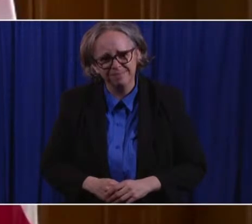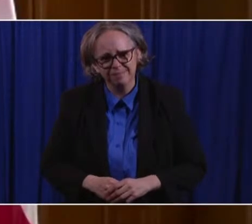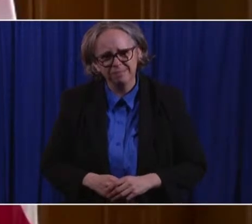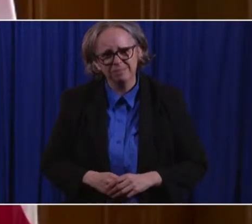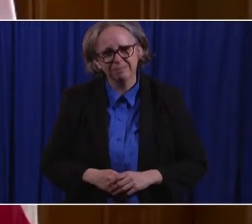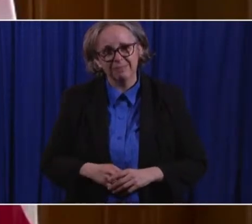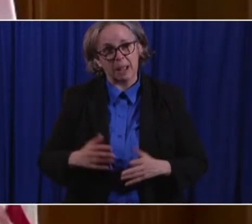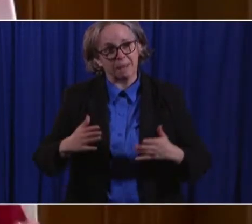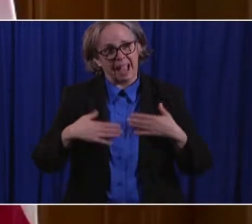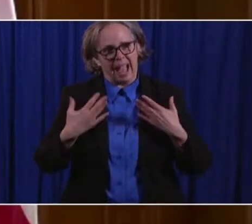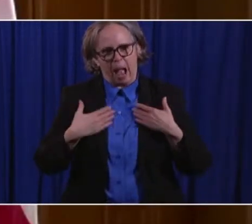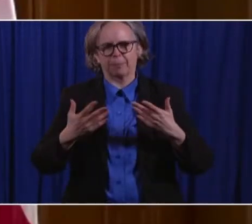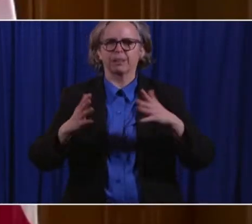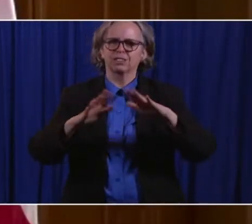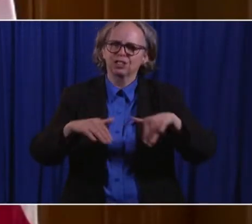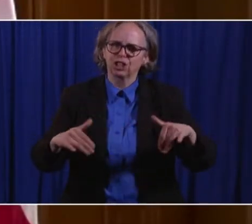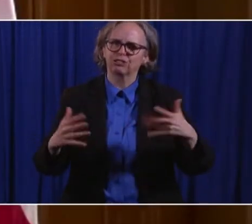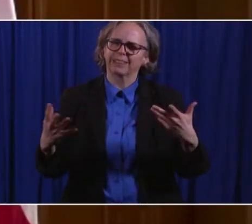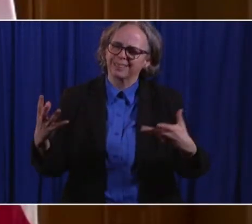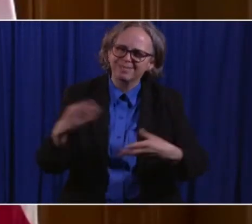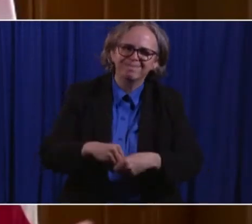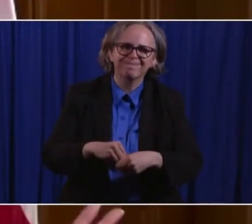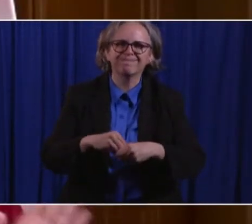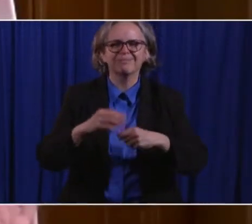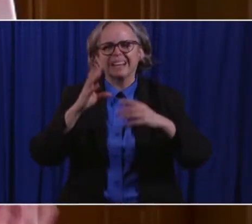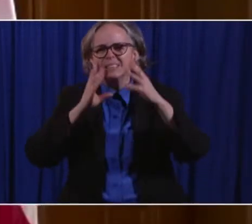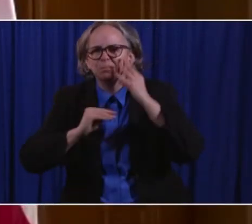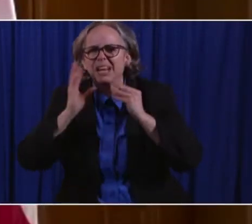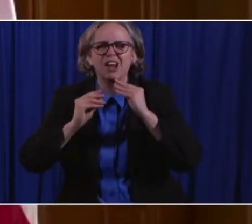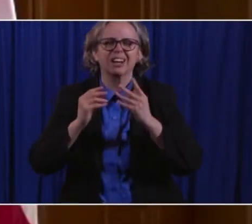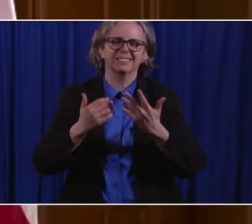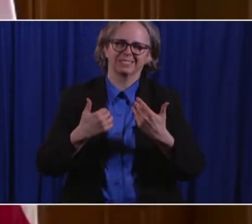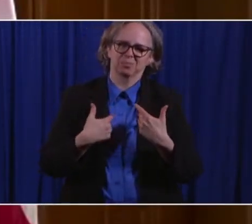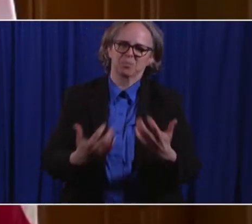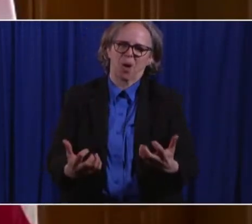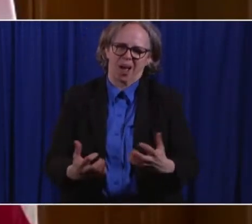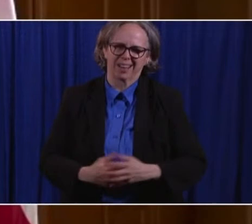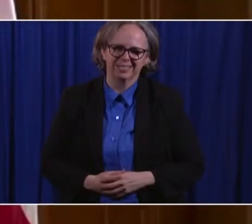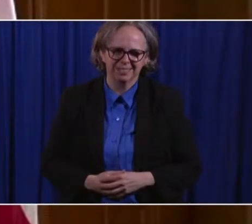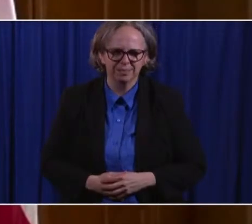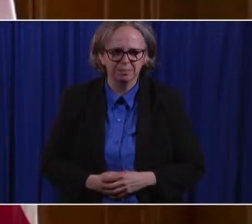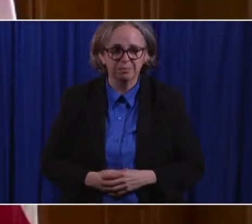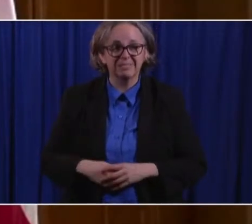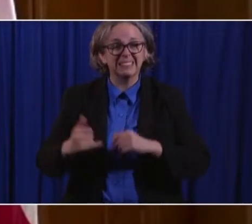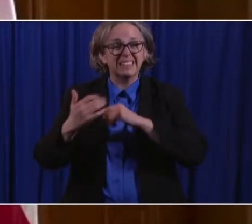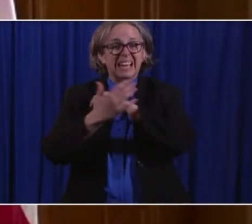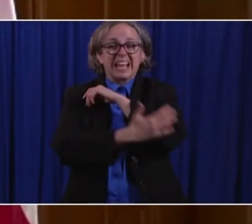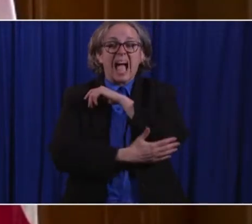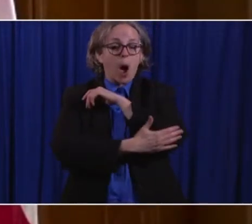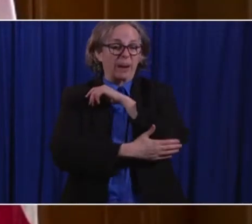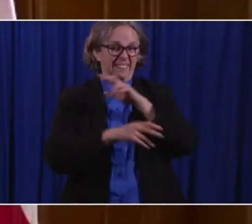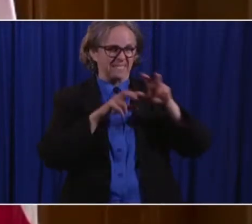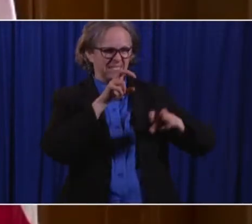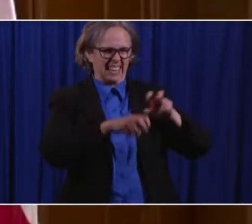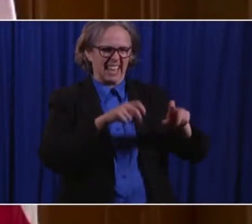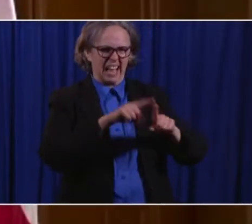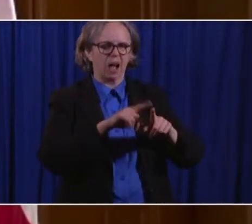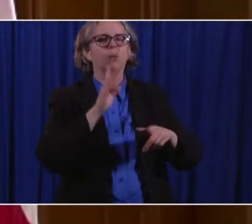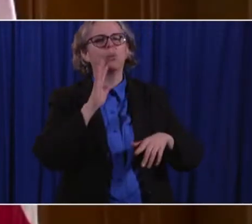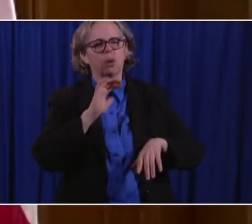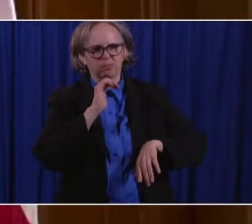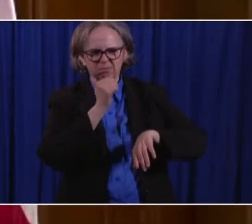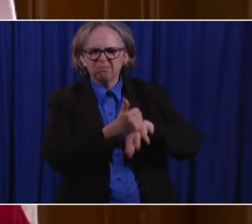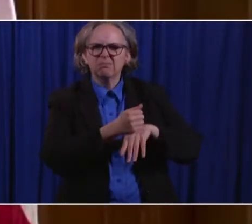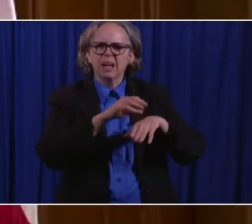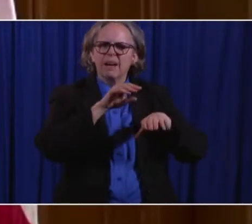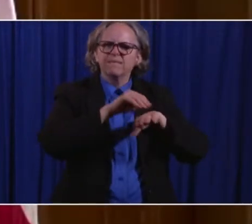happy about that. The county fairs, we've outlined, what they need to do. We anticipate that all county fairs and all independent